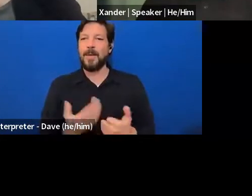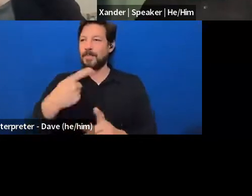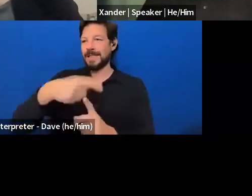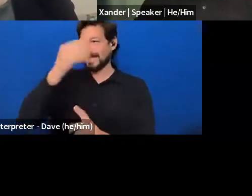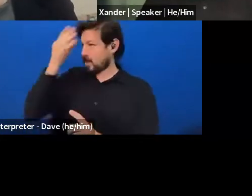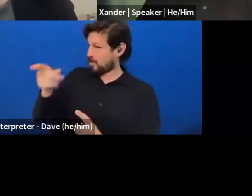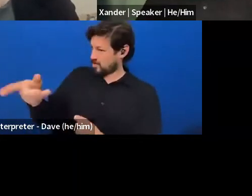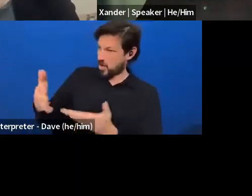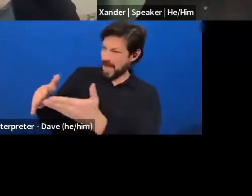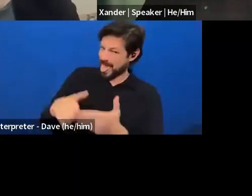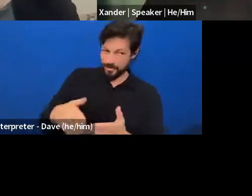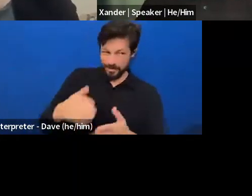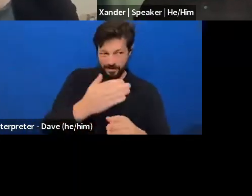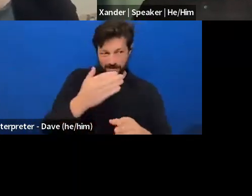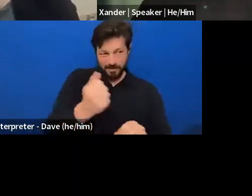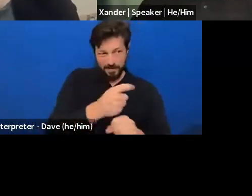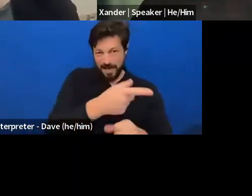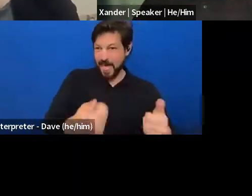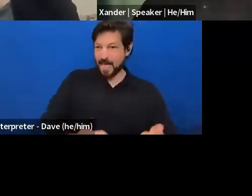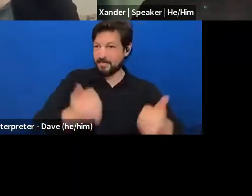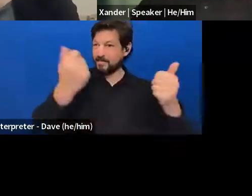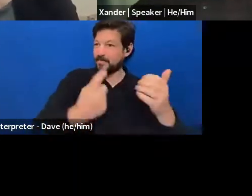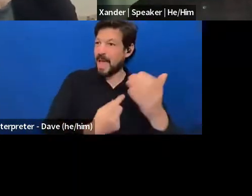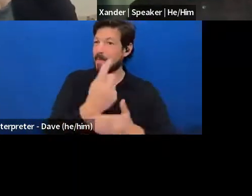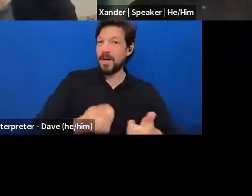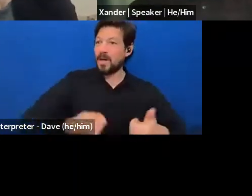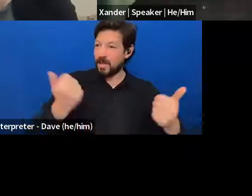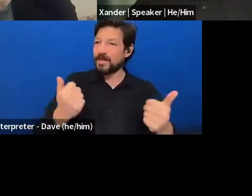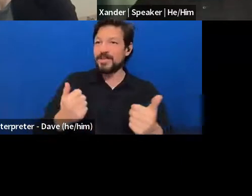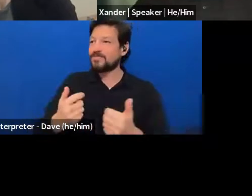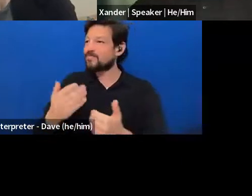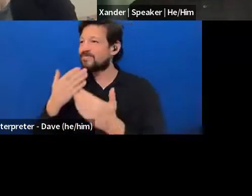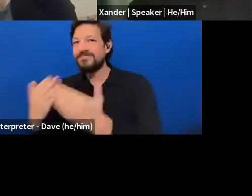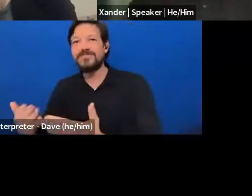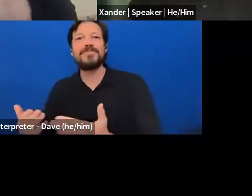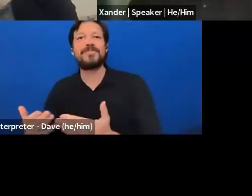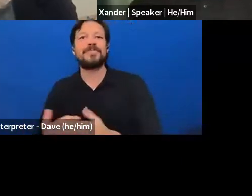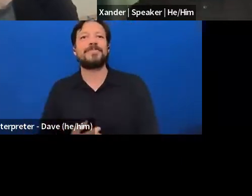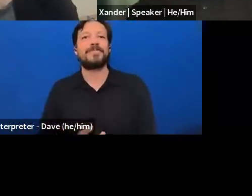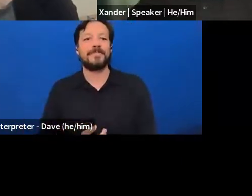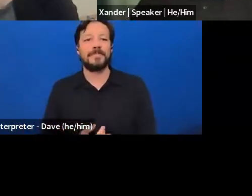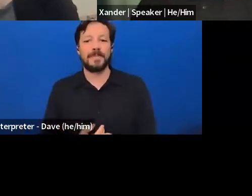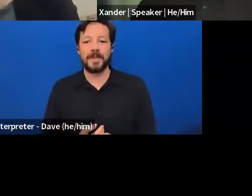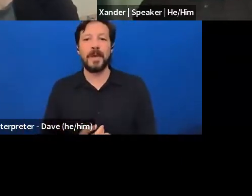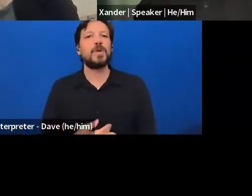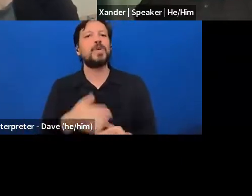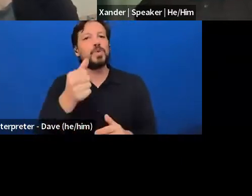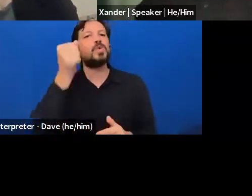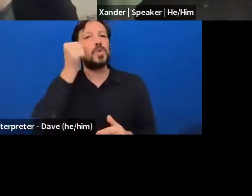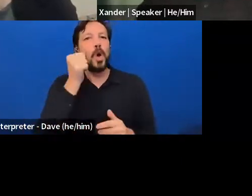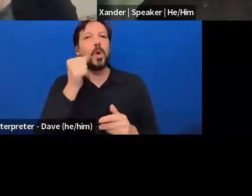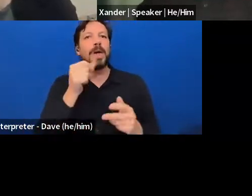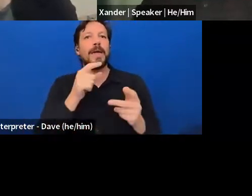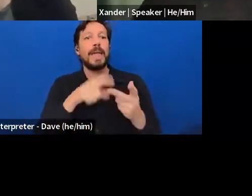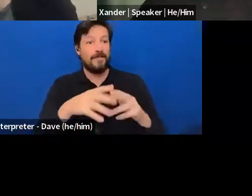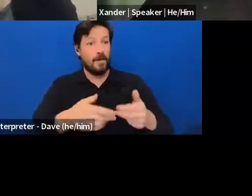know, things don't always go well, so it's really good to have some insight as to why something worked well and how